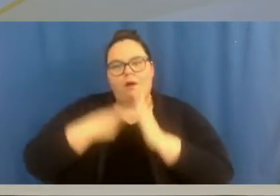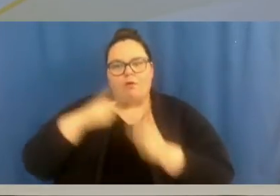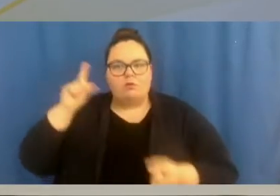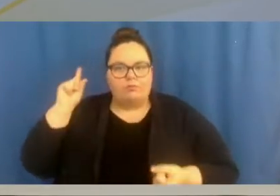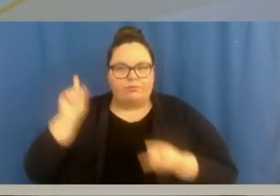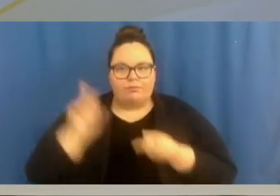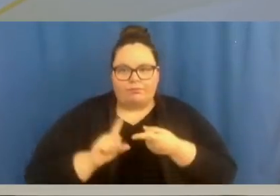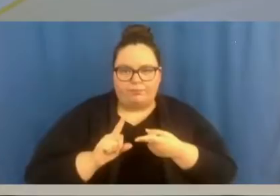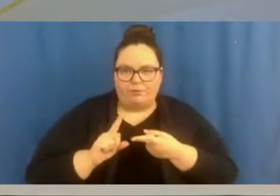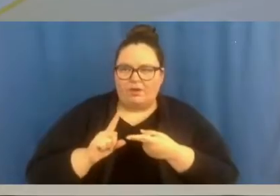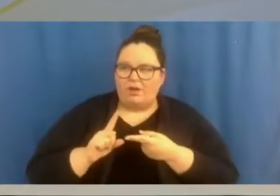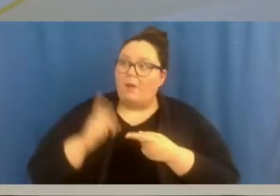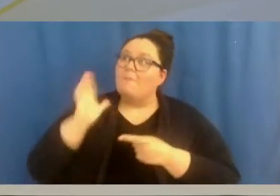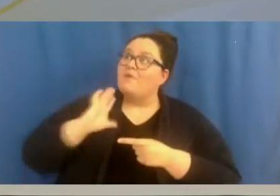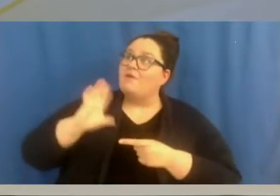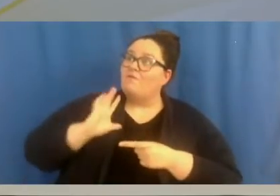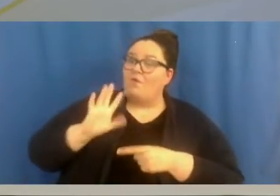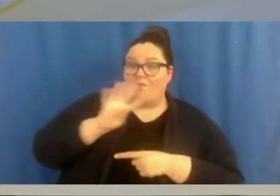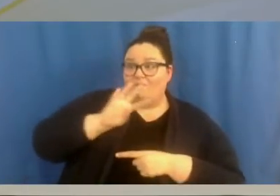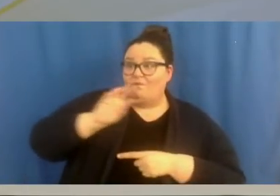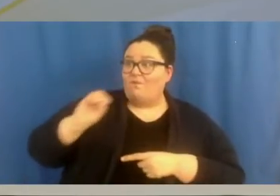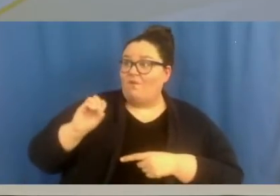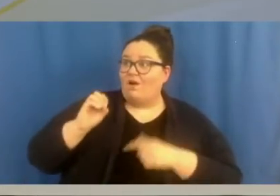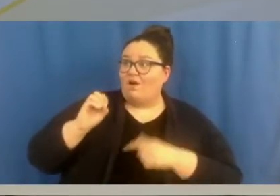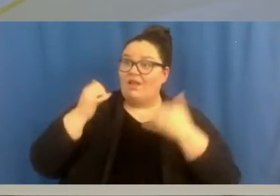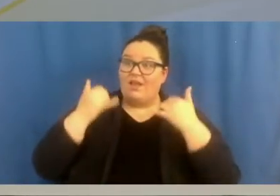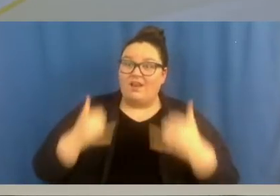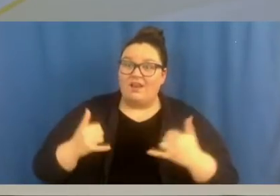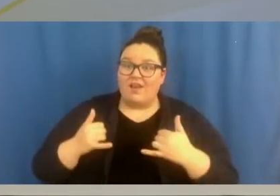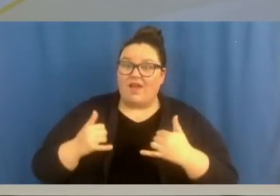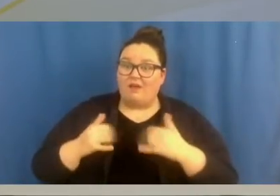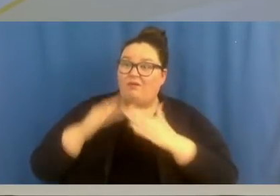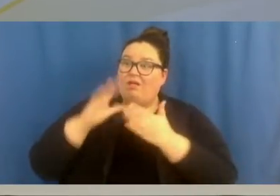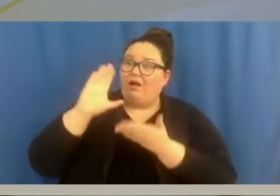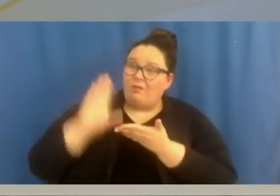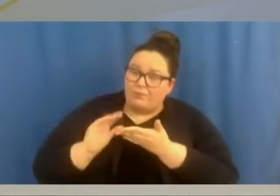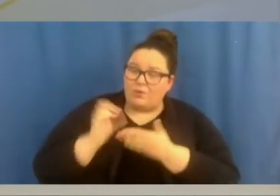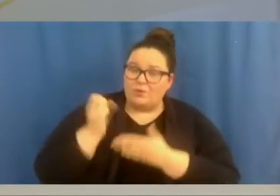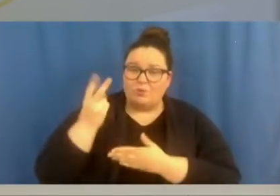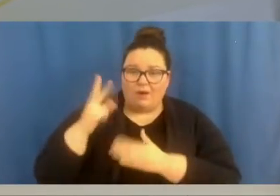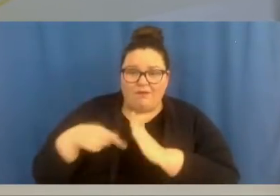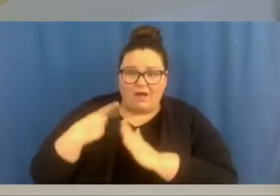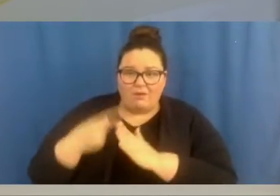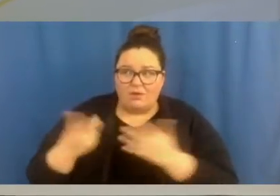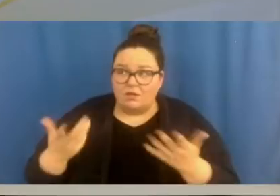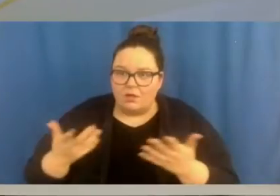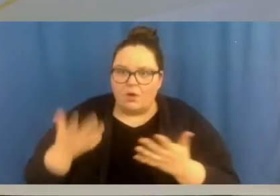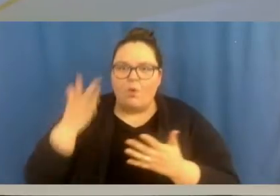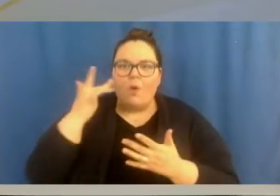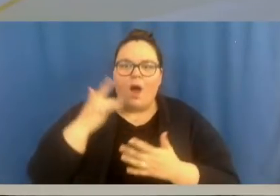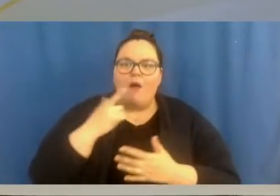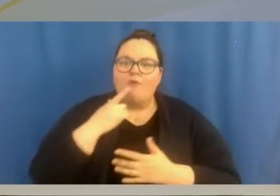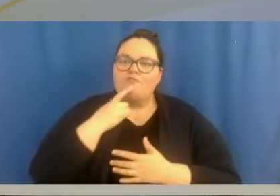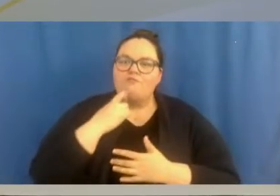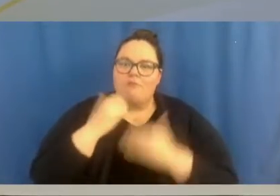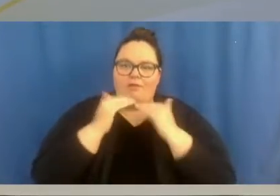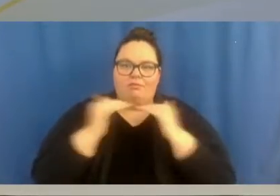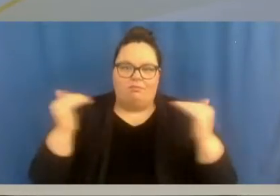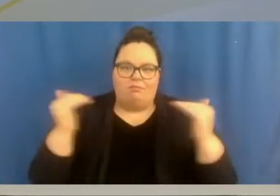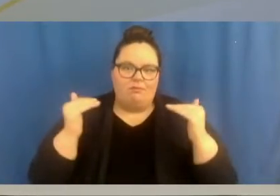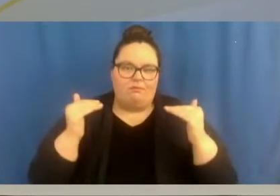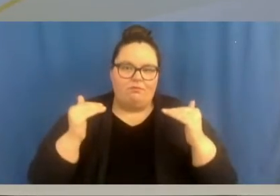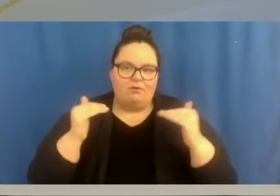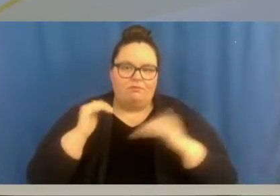hours a week from February 28th to March 14th because of the latest modified red level restricted measures announced